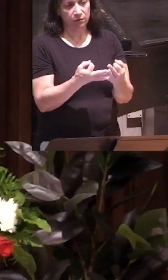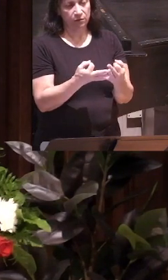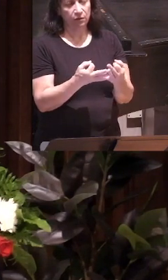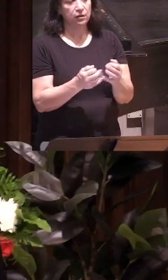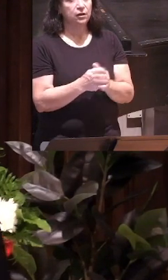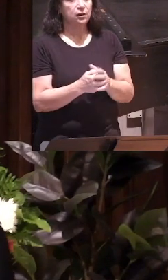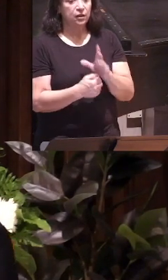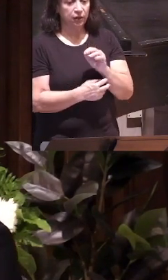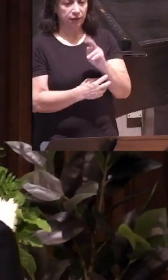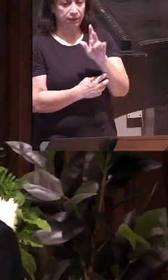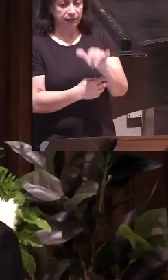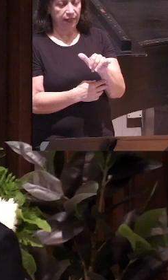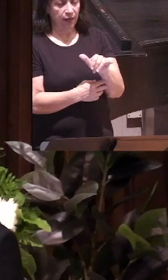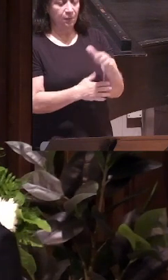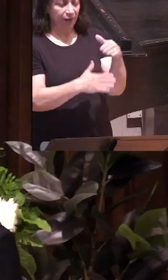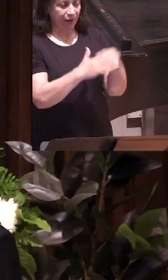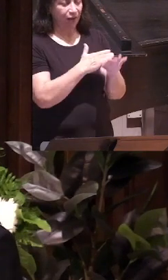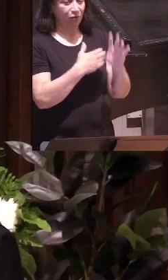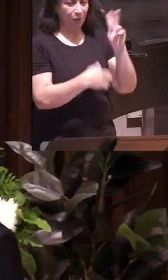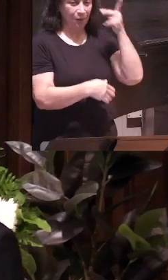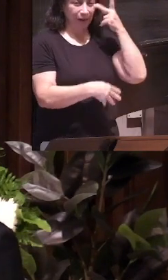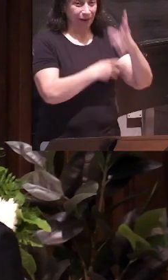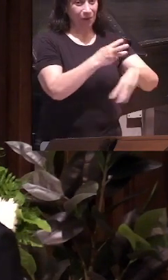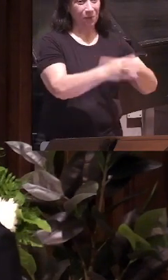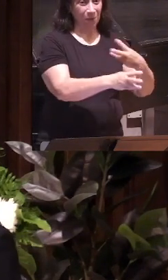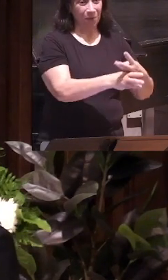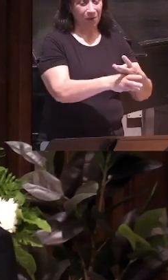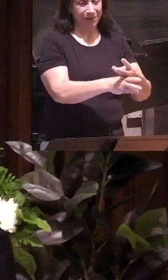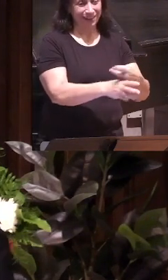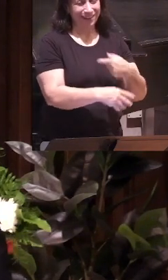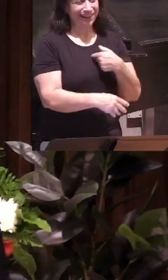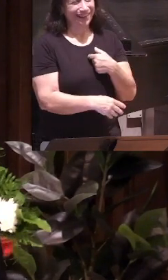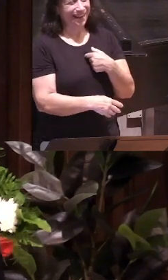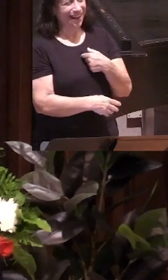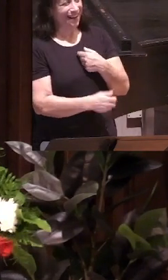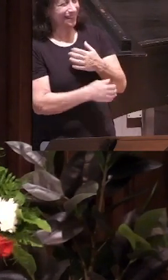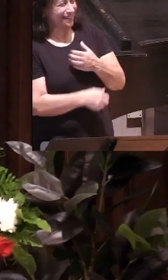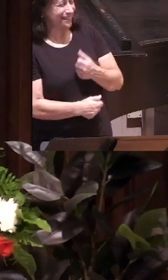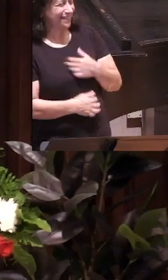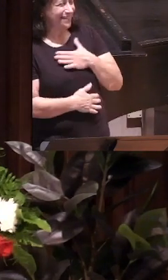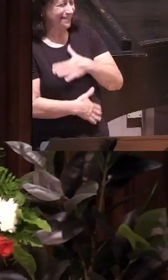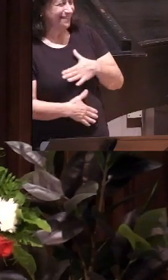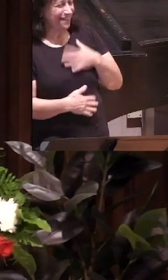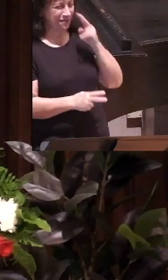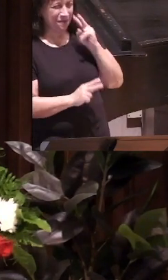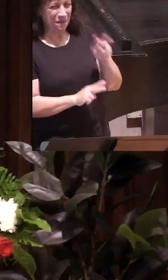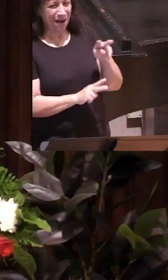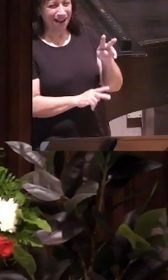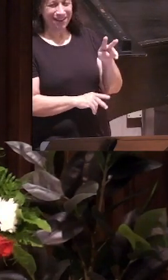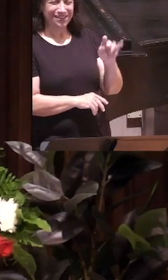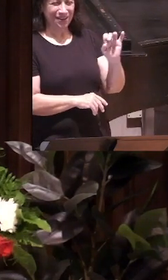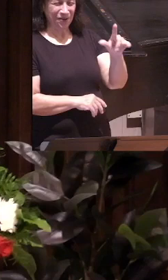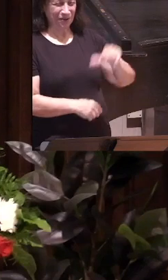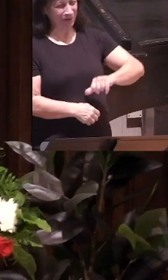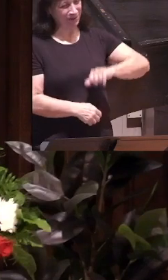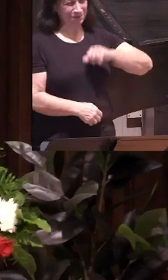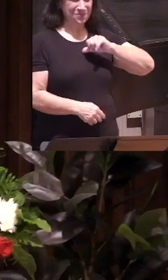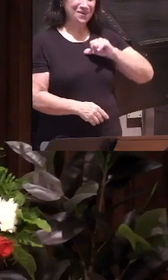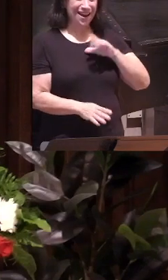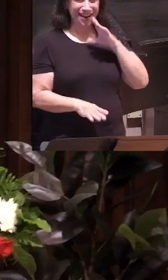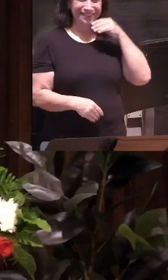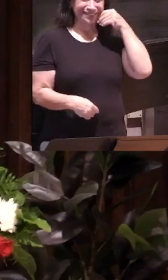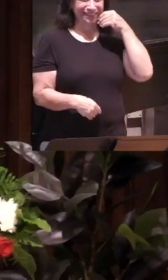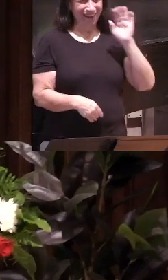After Tammy entered the political world, I just loved seeing Earl beam with pride in